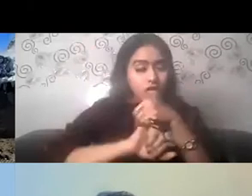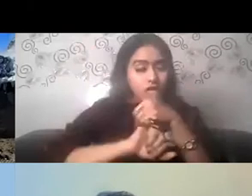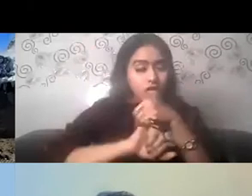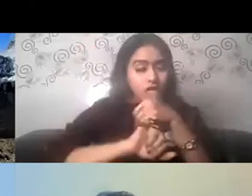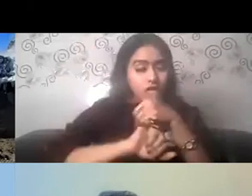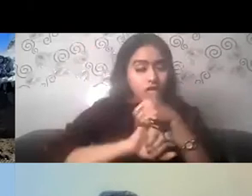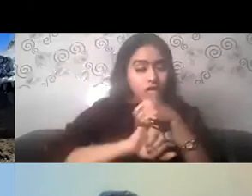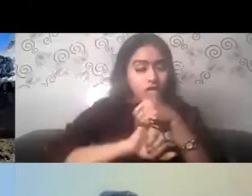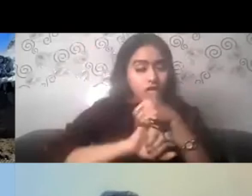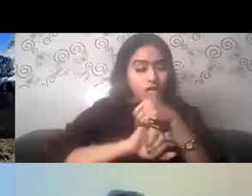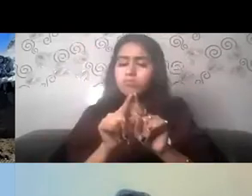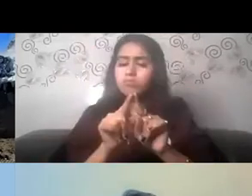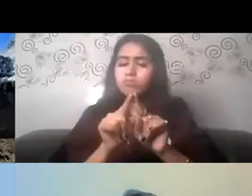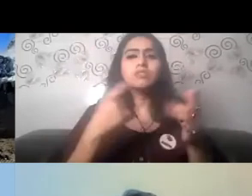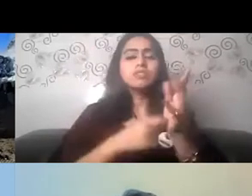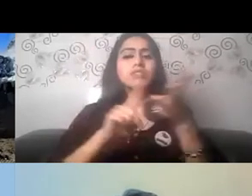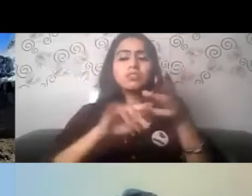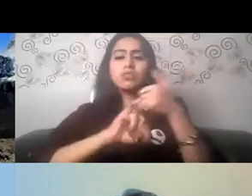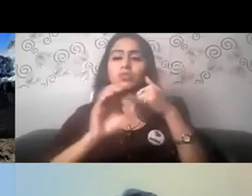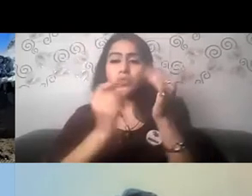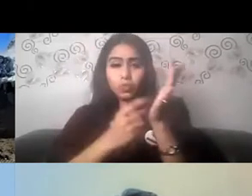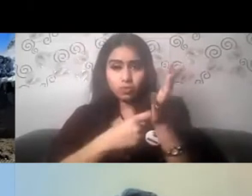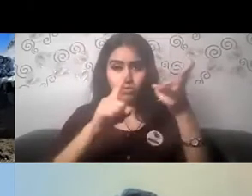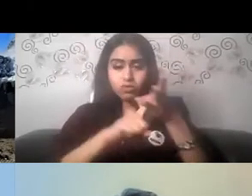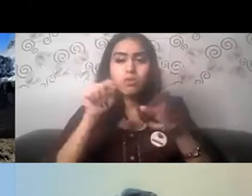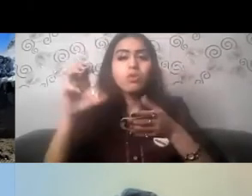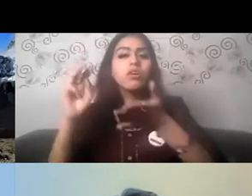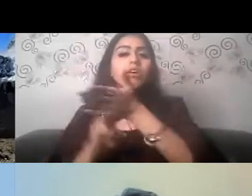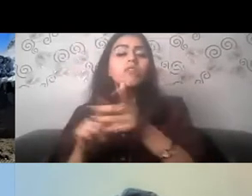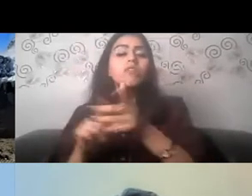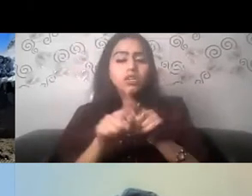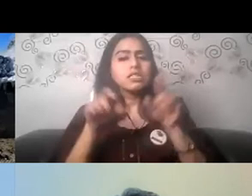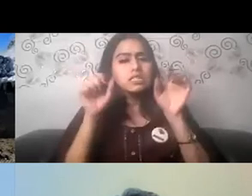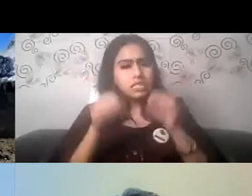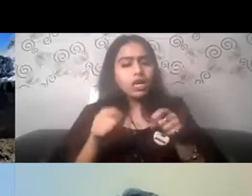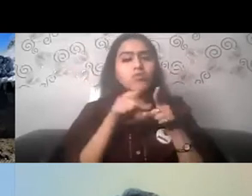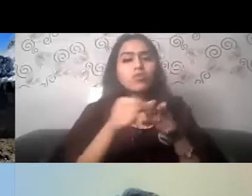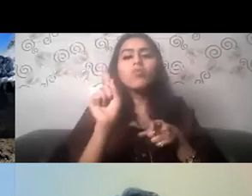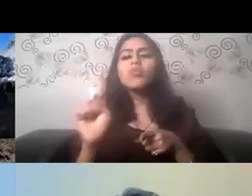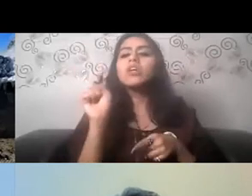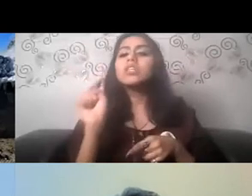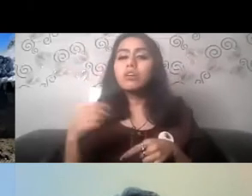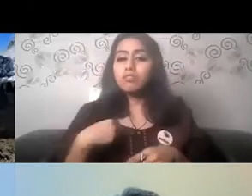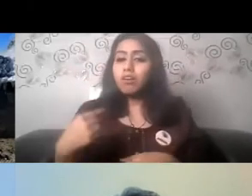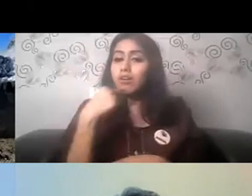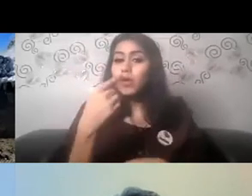called mycomputermyway.com. So rather selfishly, if you just remember one thing from today,